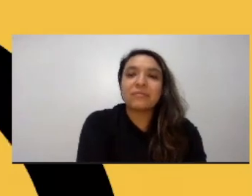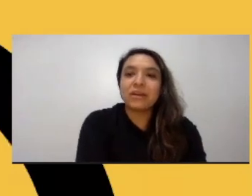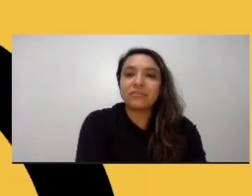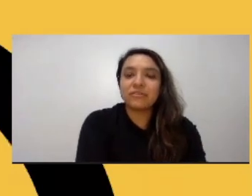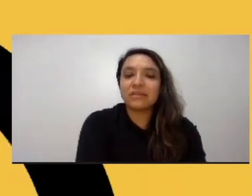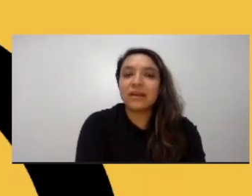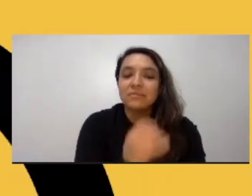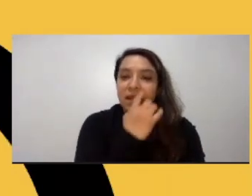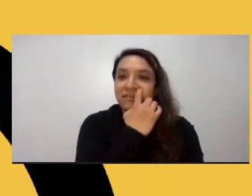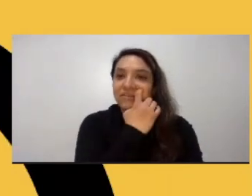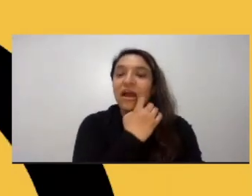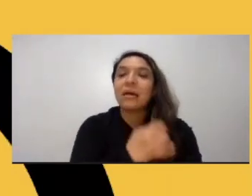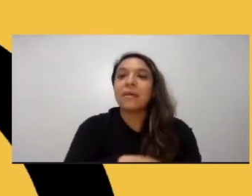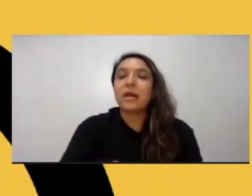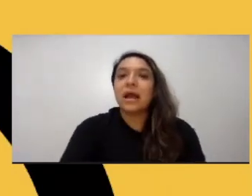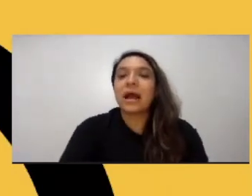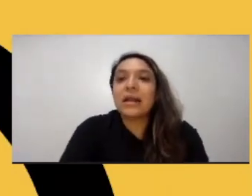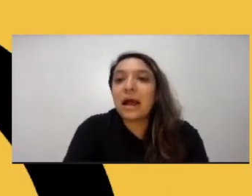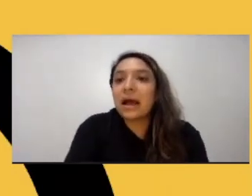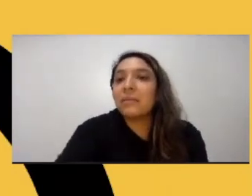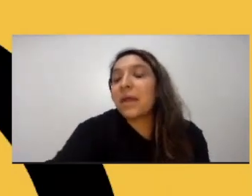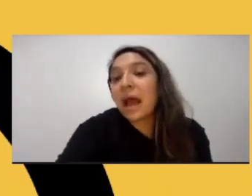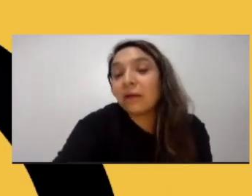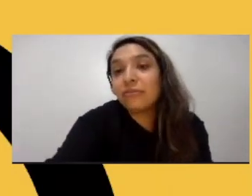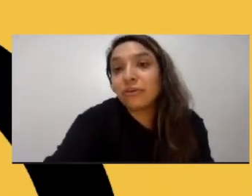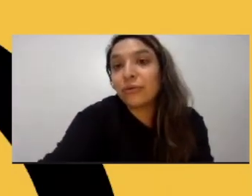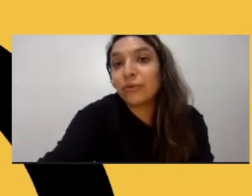Great job, friends. You guys did an amazing job on